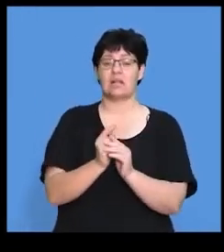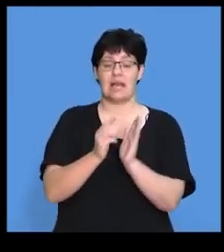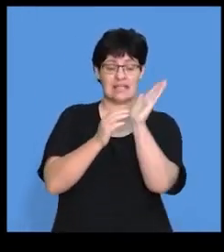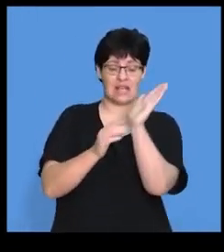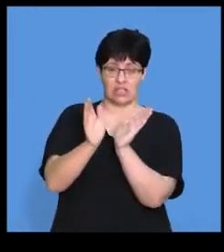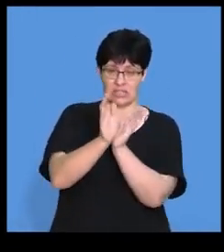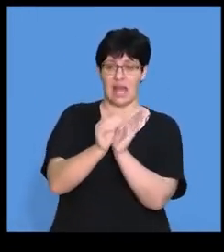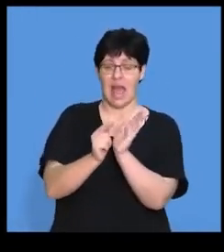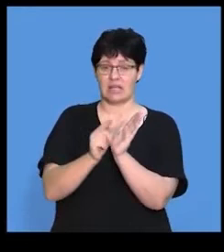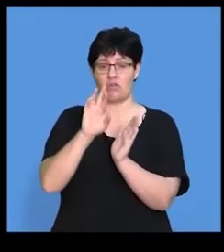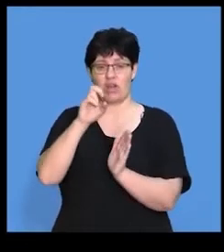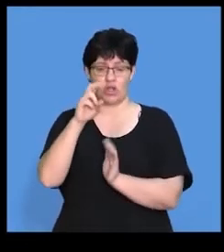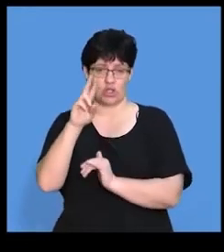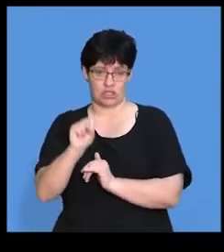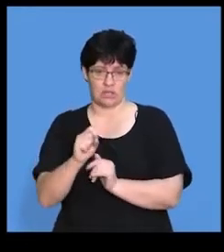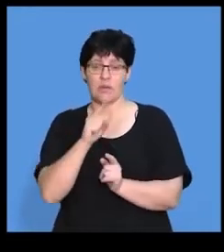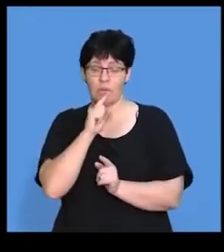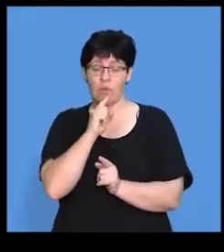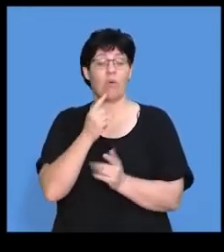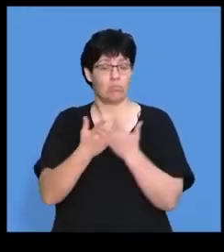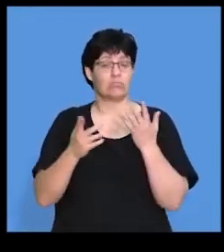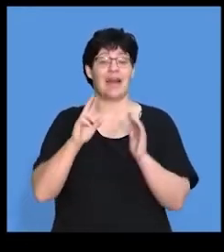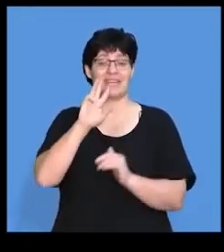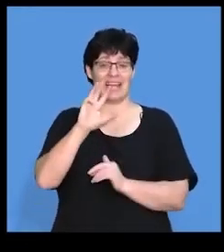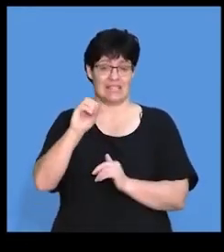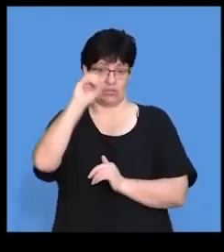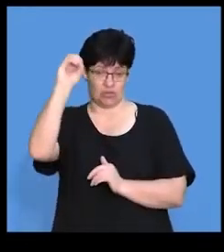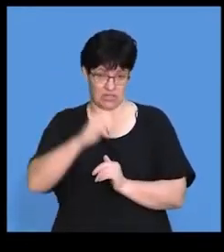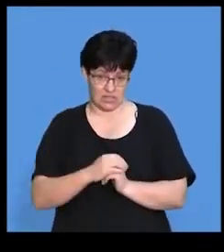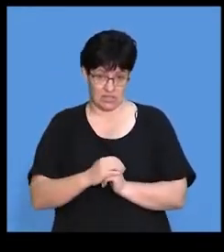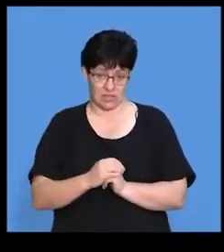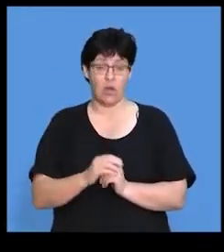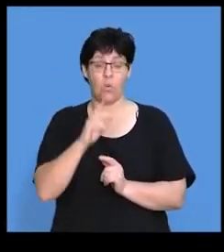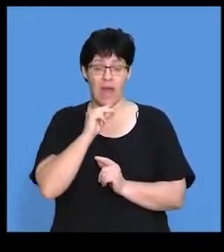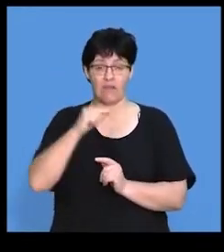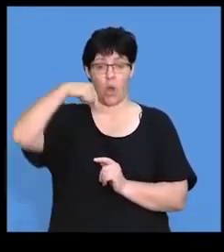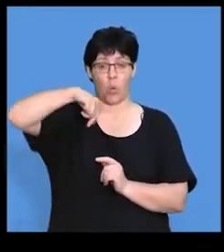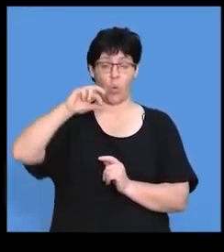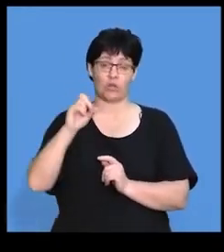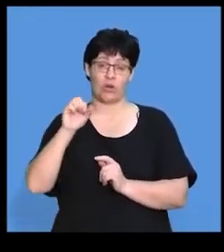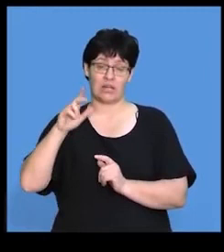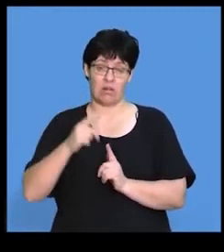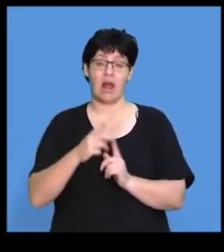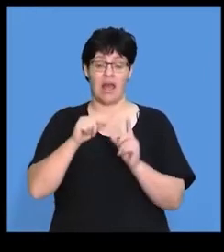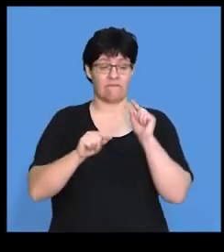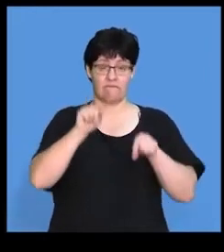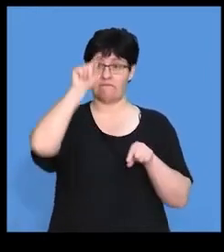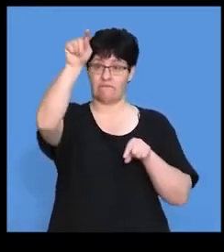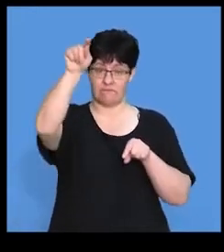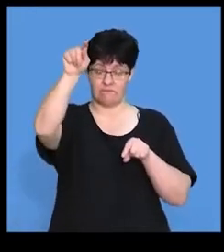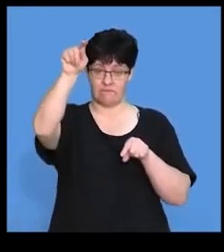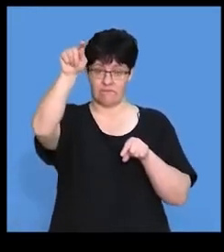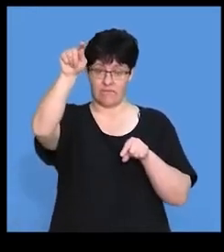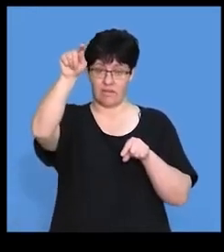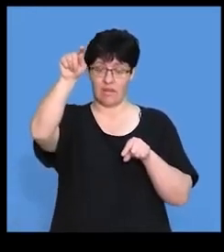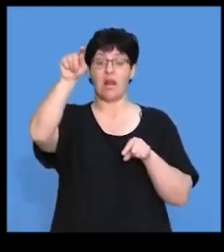the tangent and the radius, which means they're both right angles. And of course, when we have a quadrilateral that has an opposite pair of